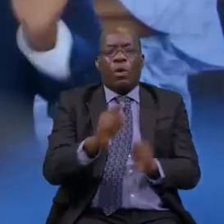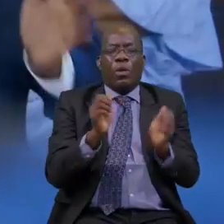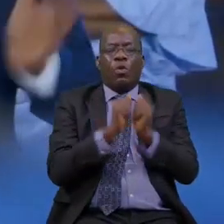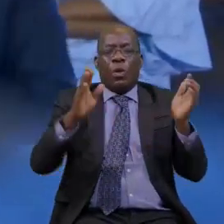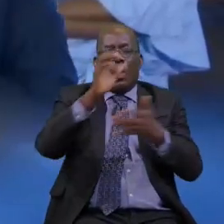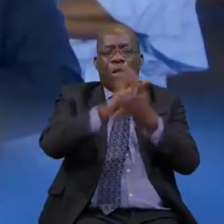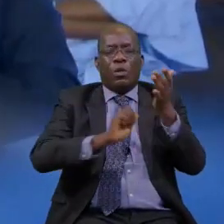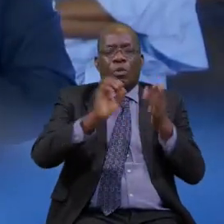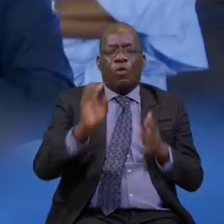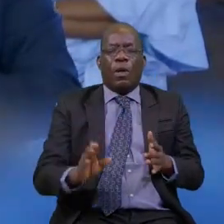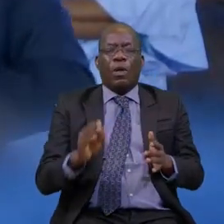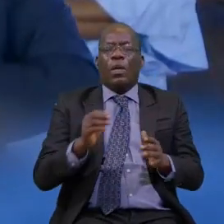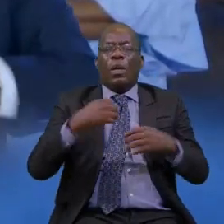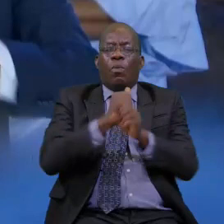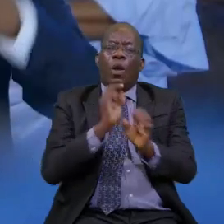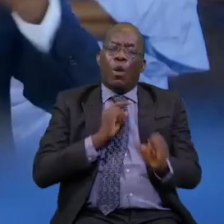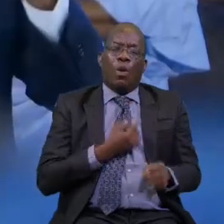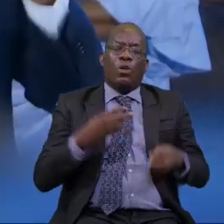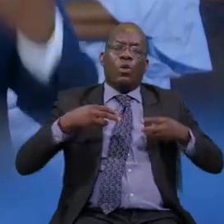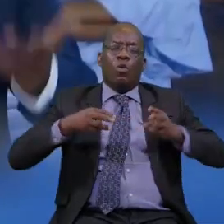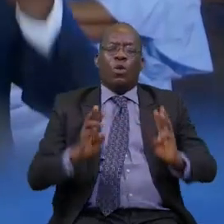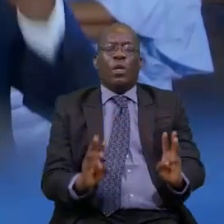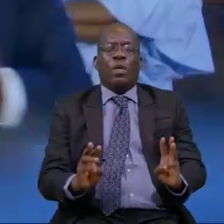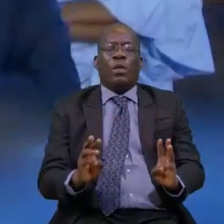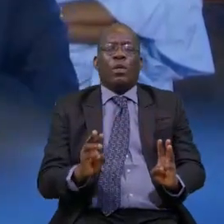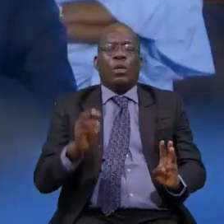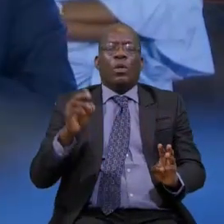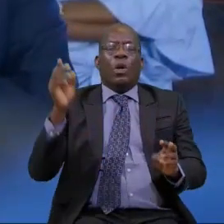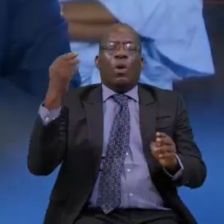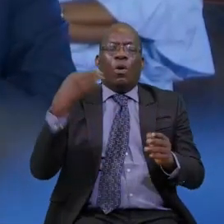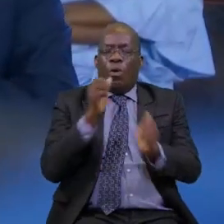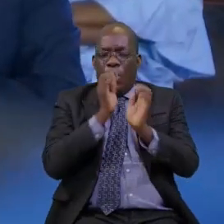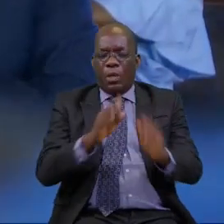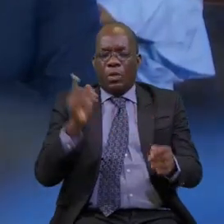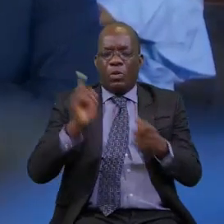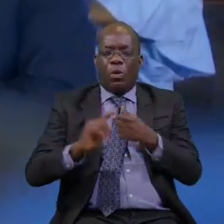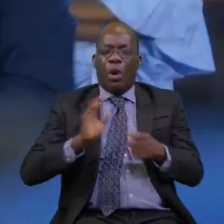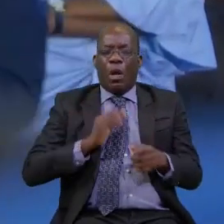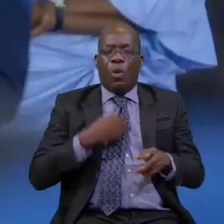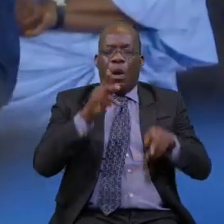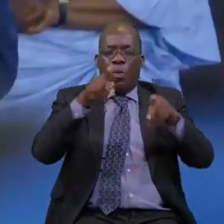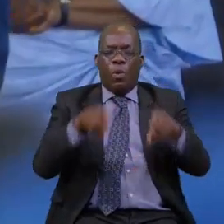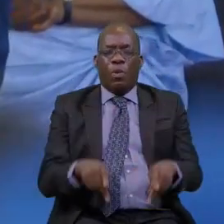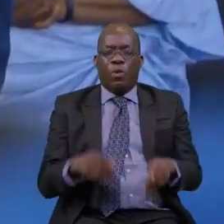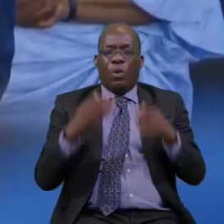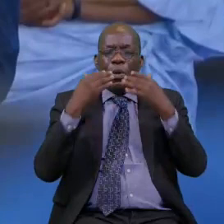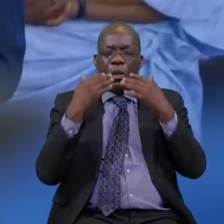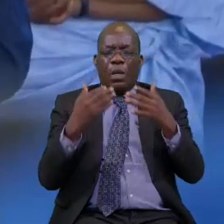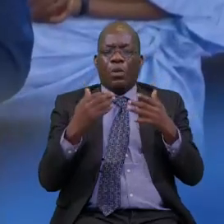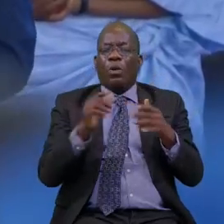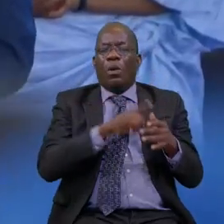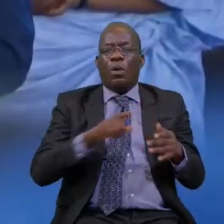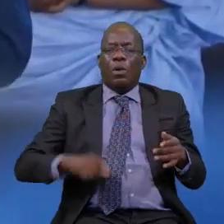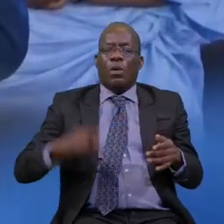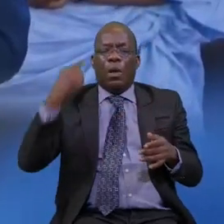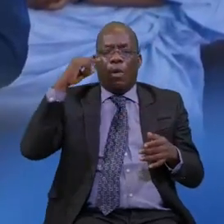us channels of blessings to our people. Amen. Thank you, Lord, for the answer. In